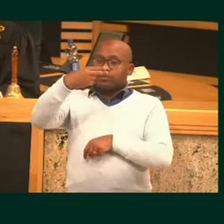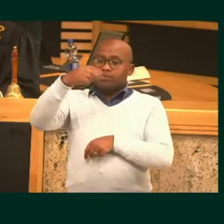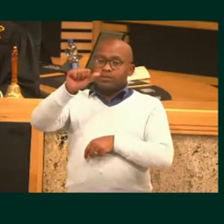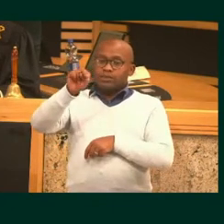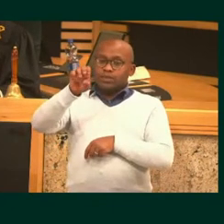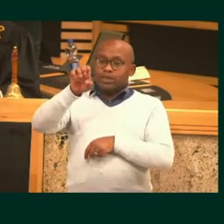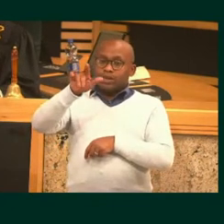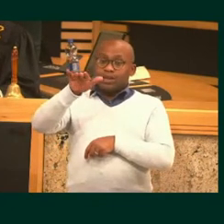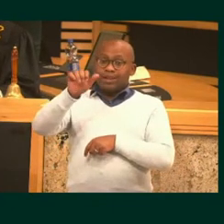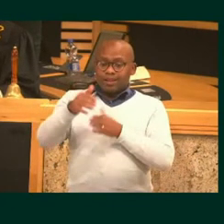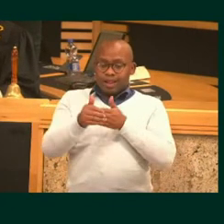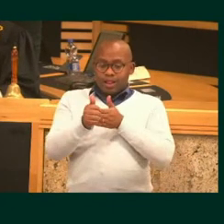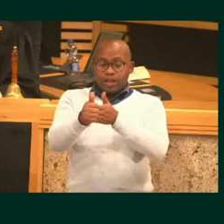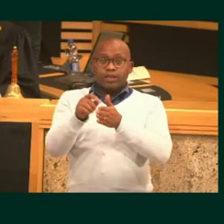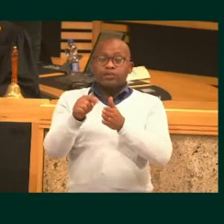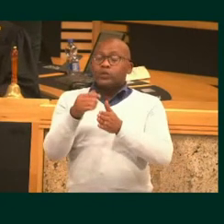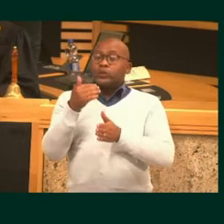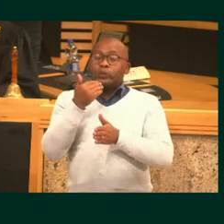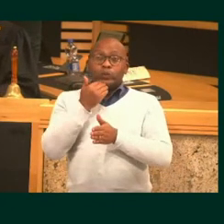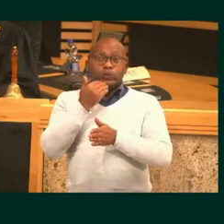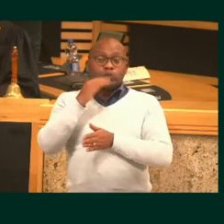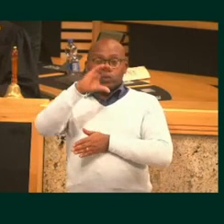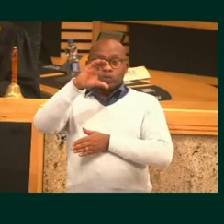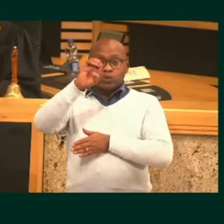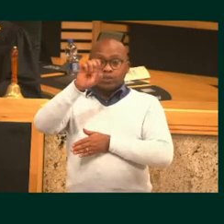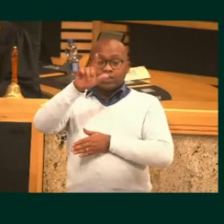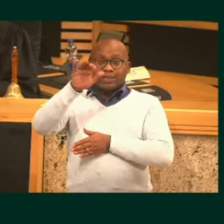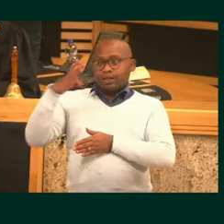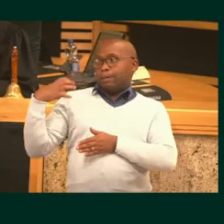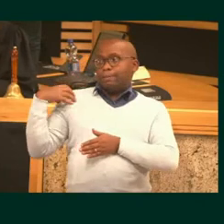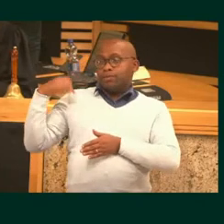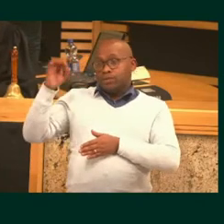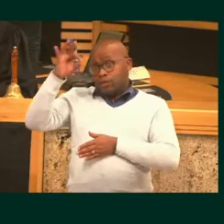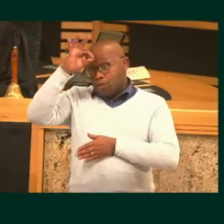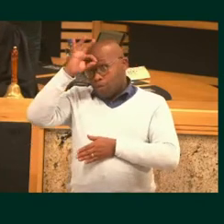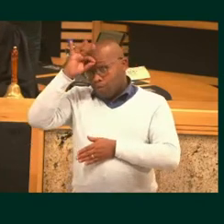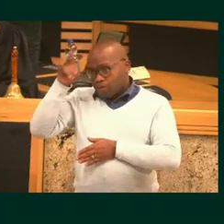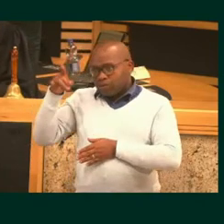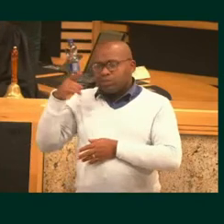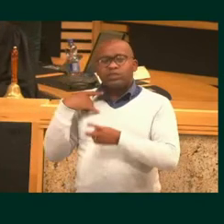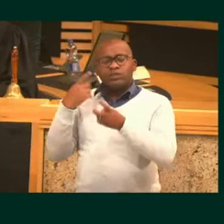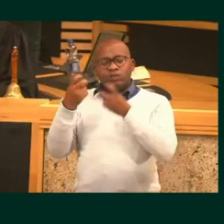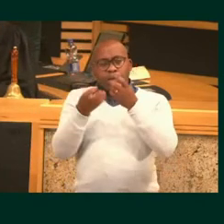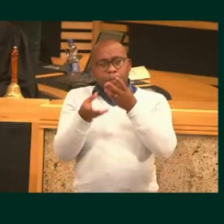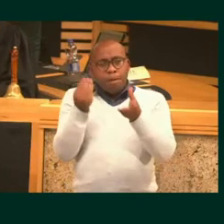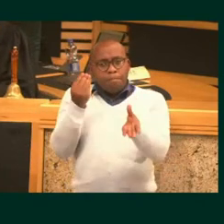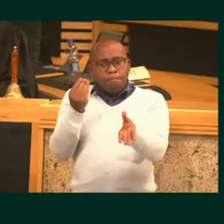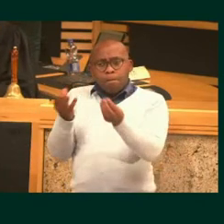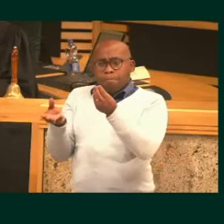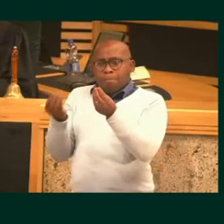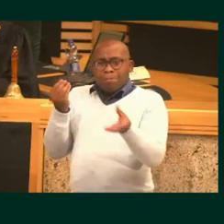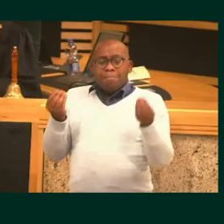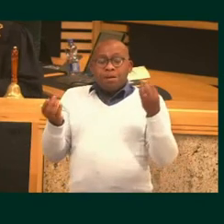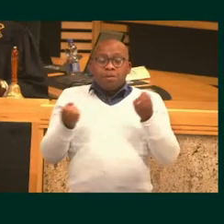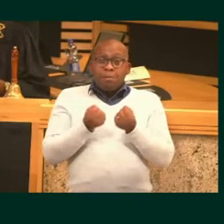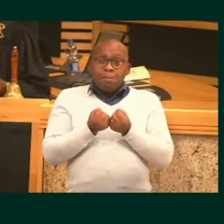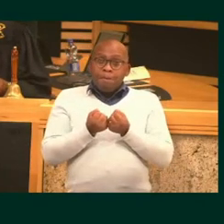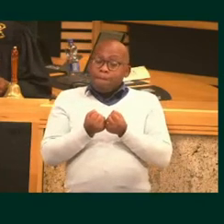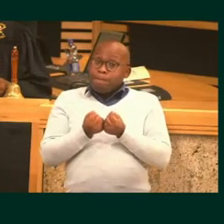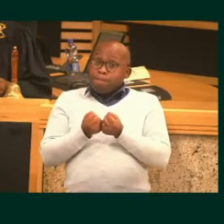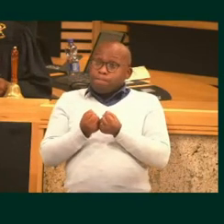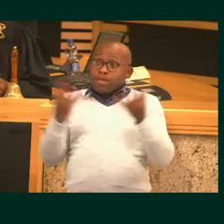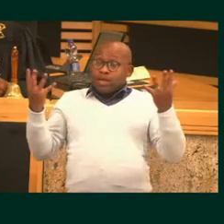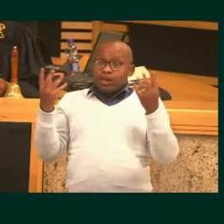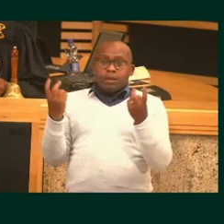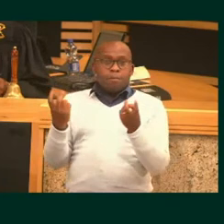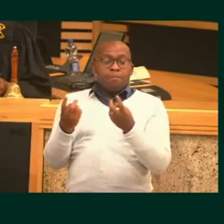fake Goods H said South Africa had a problem with counter fake goods and illegal foreigners who rented business premises